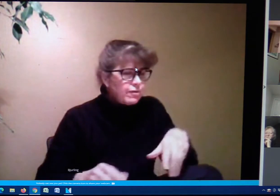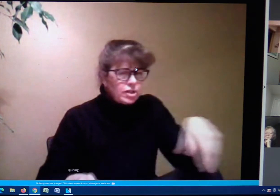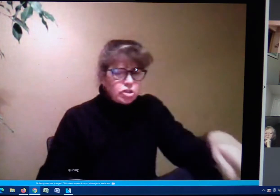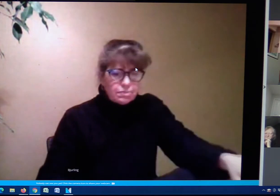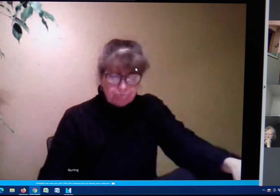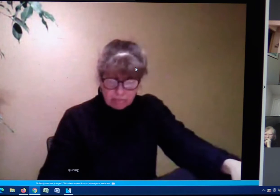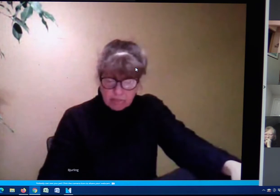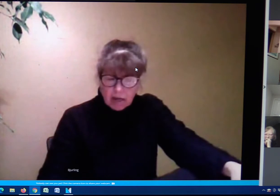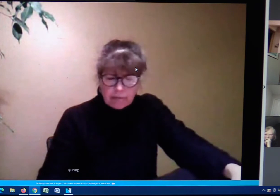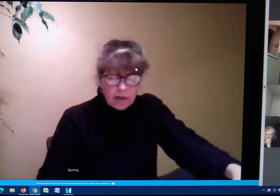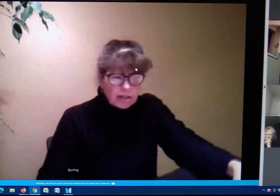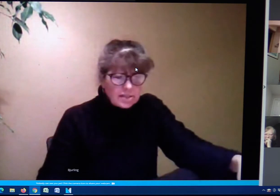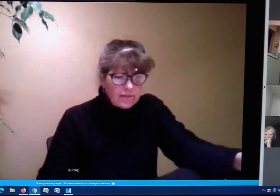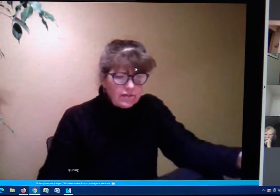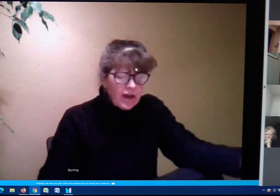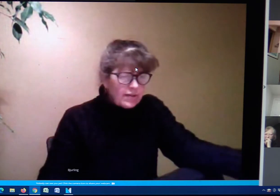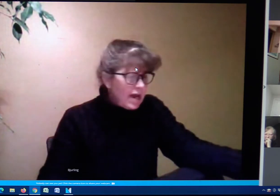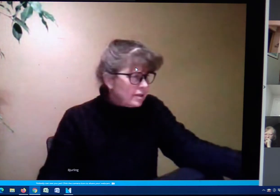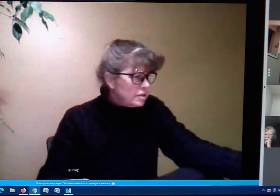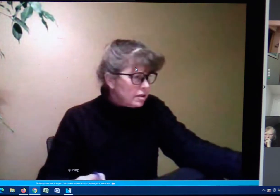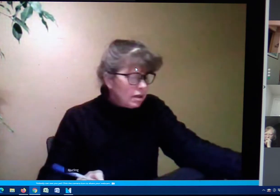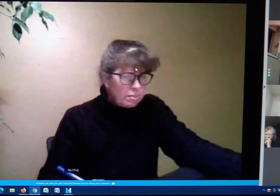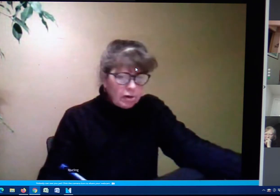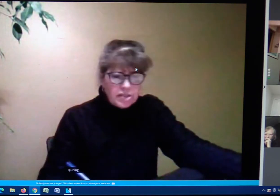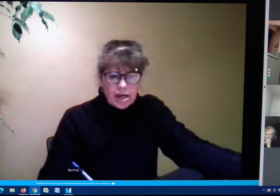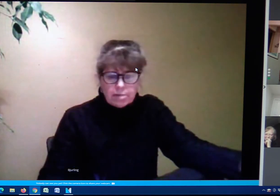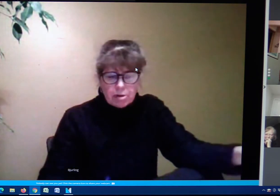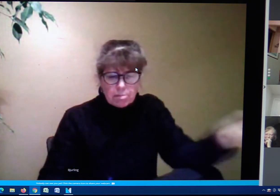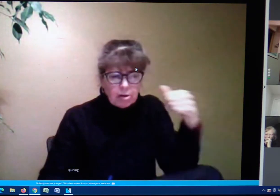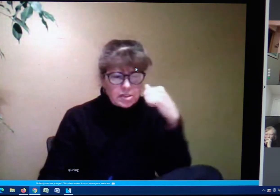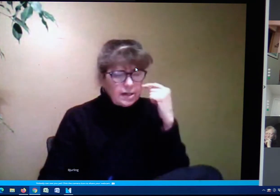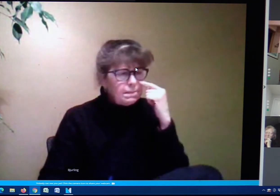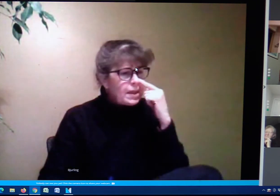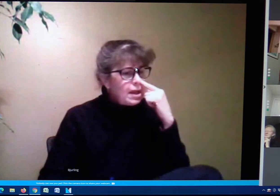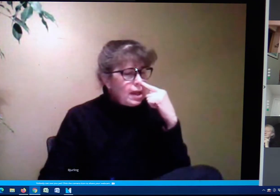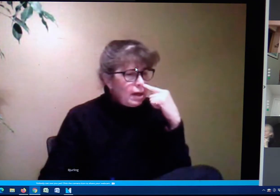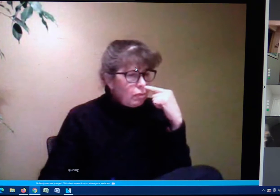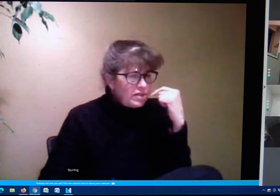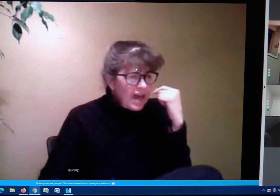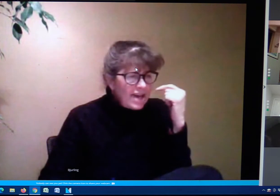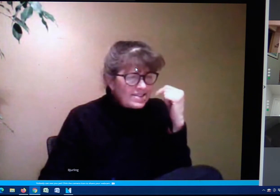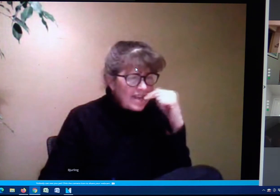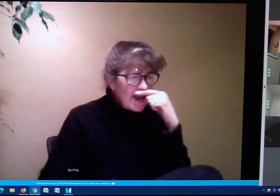state average of 75 gallons per day per person.